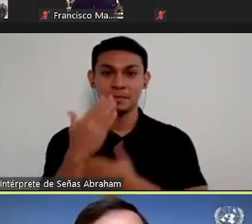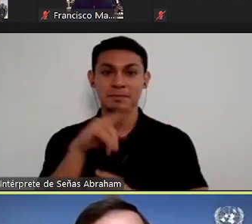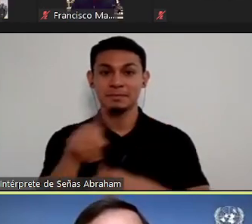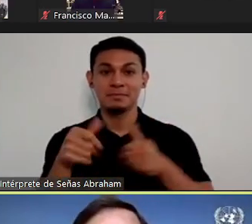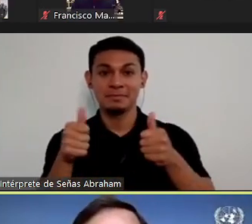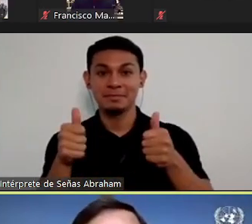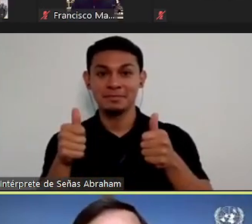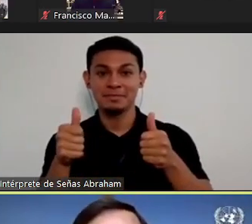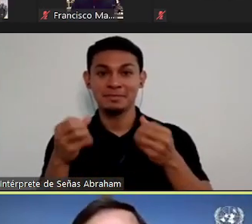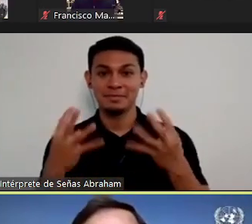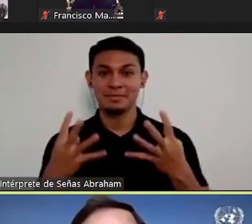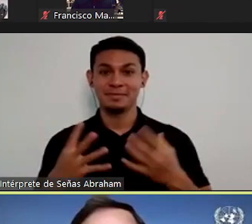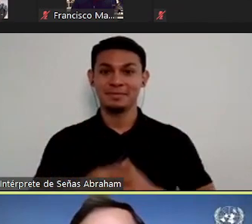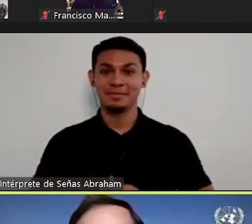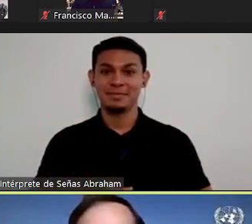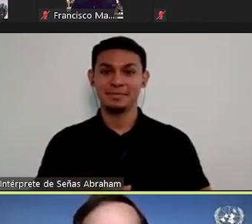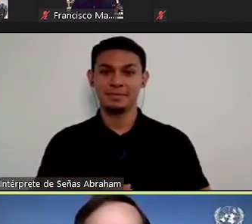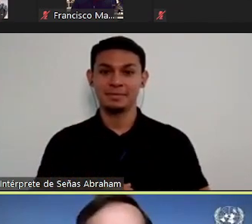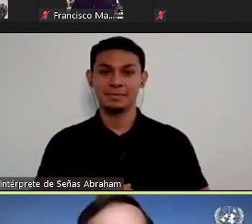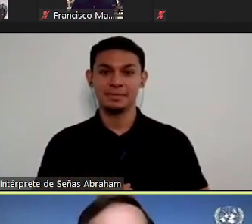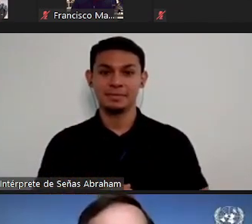good morning how is everyone